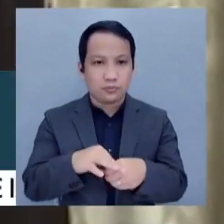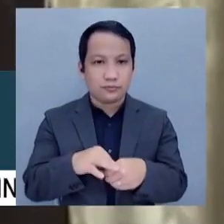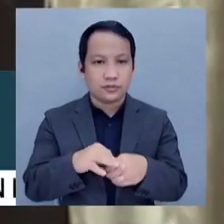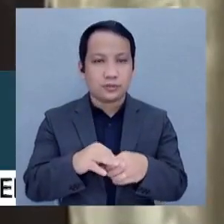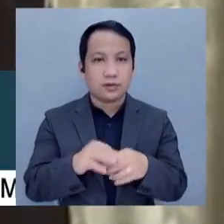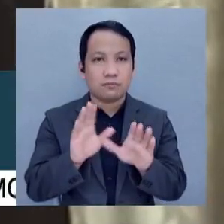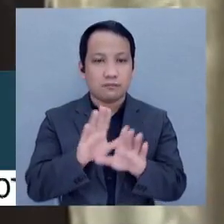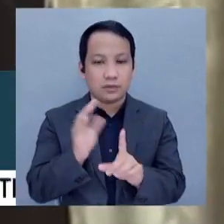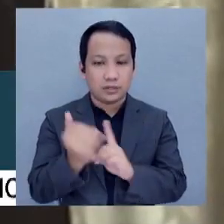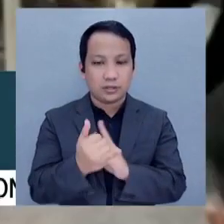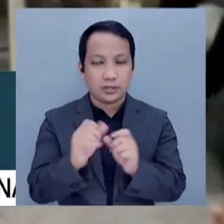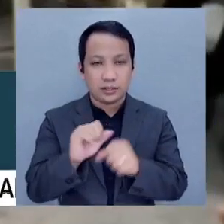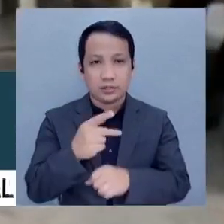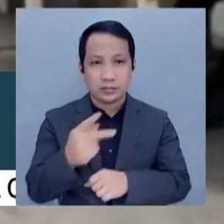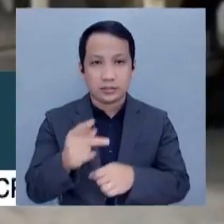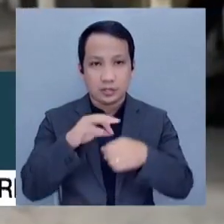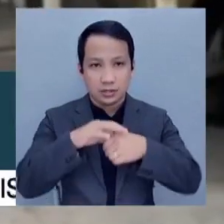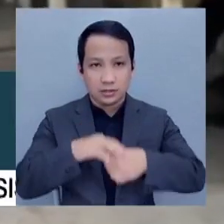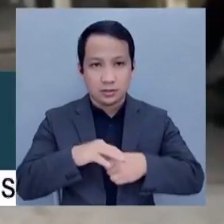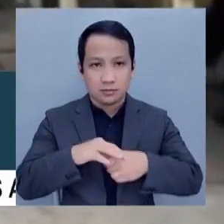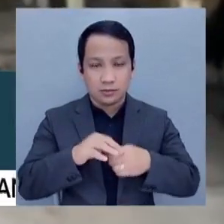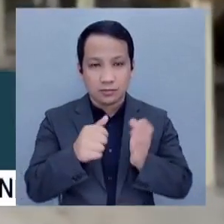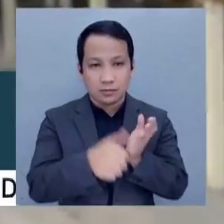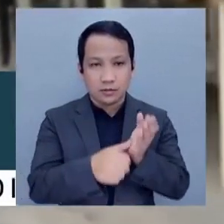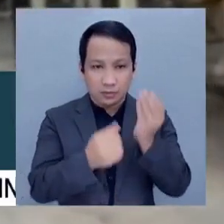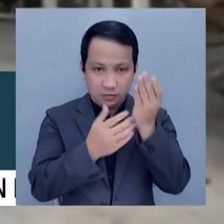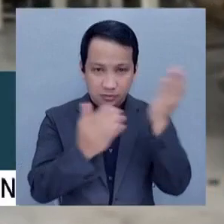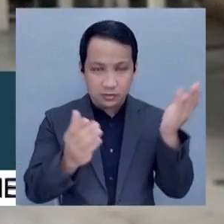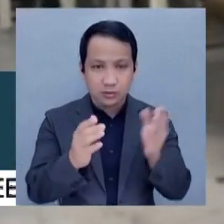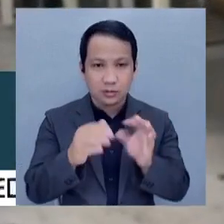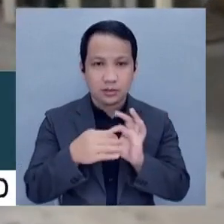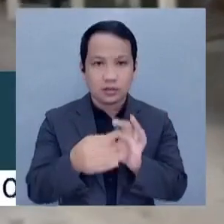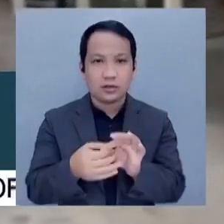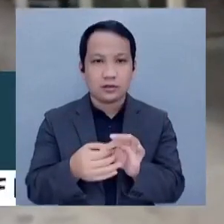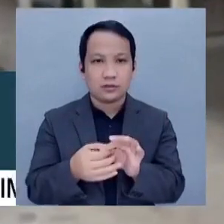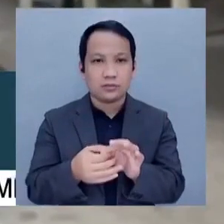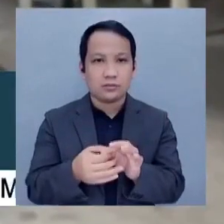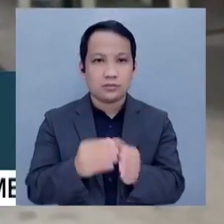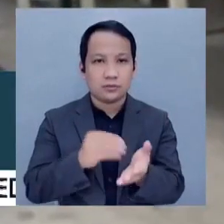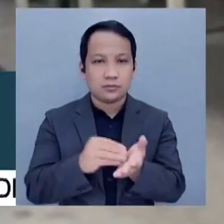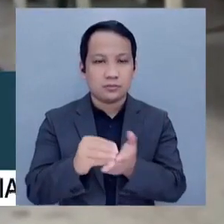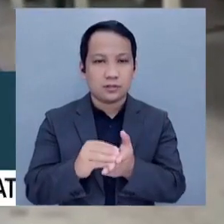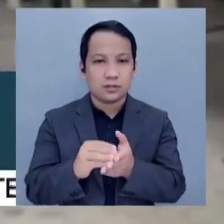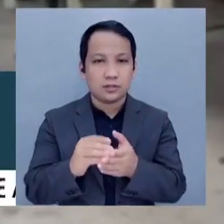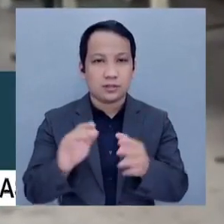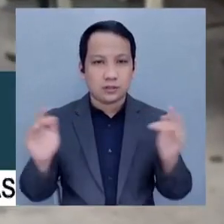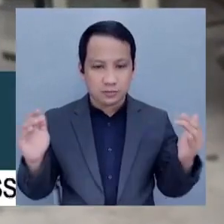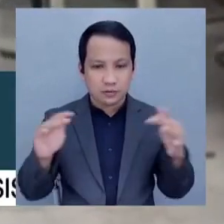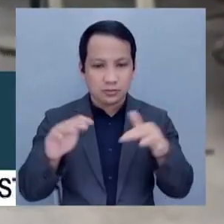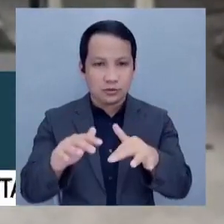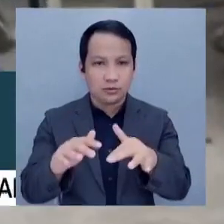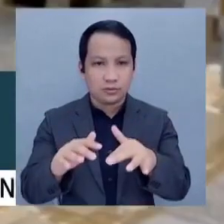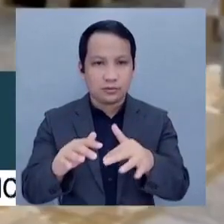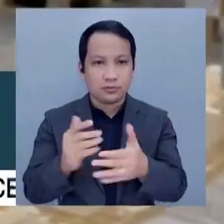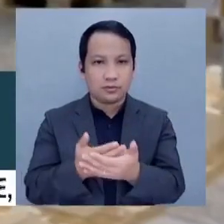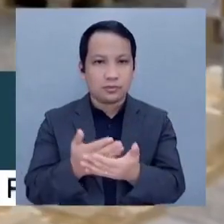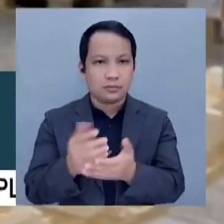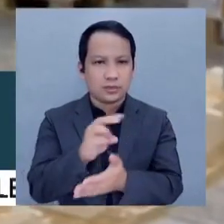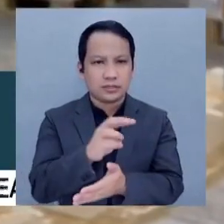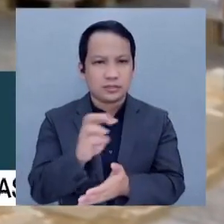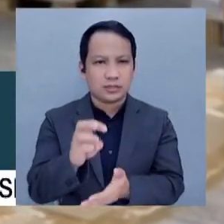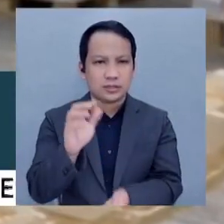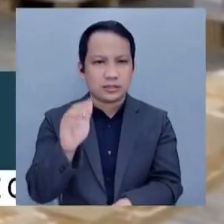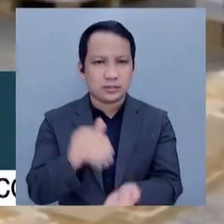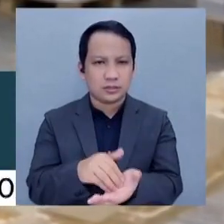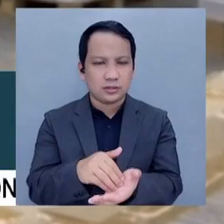day. According to the Commission on Elections, about a million candidates across the country are vying for some 600,000 positions in